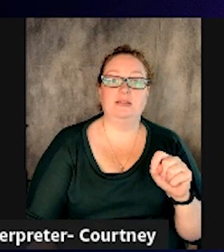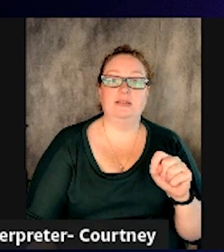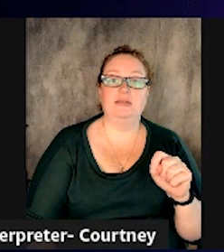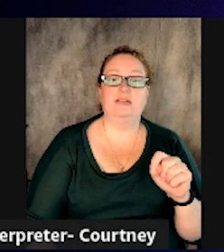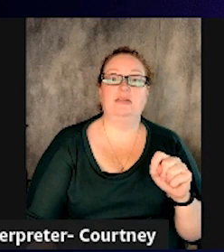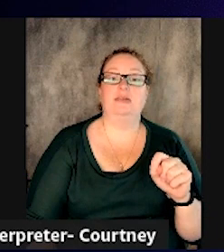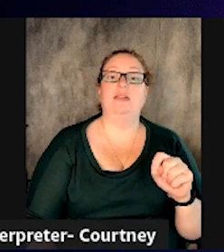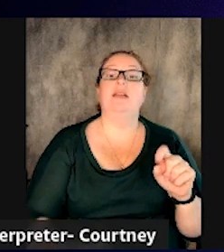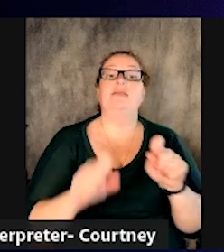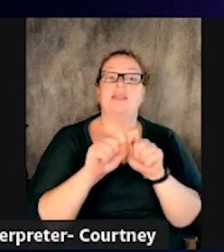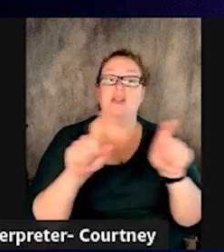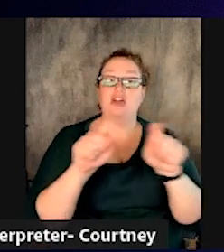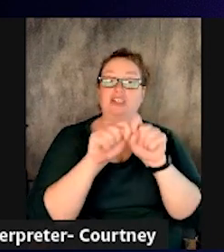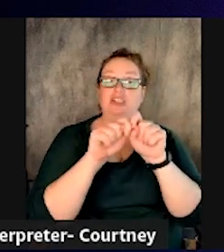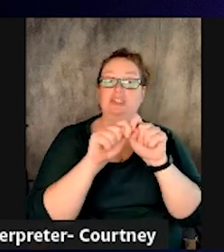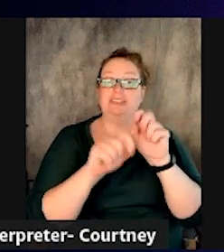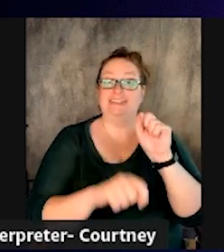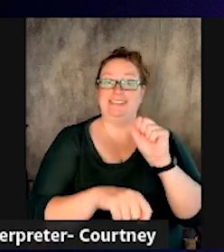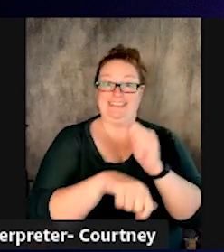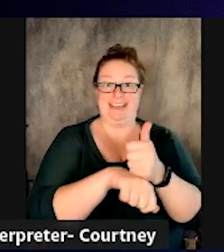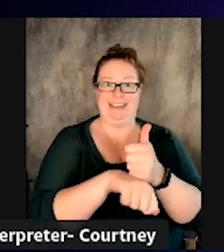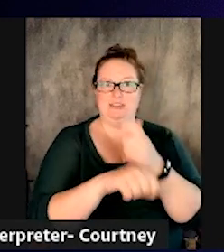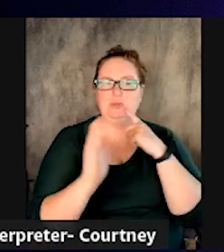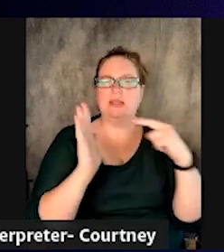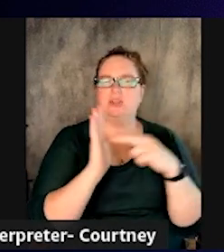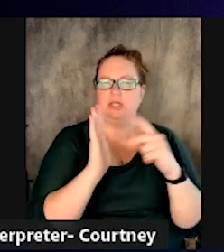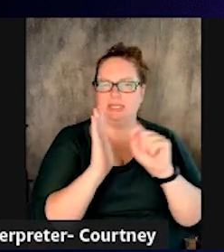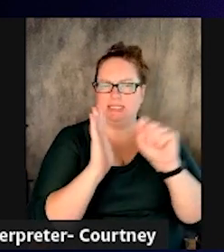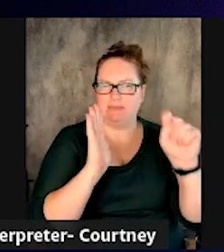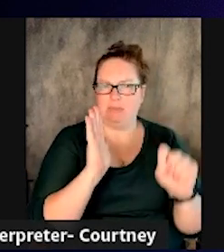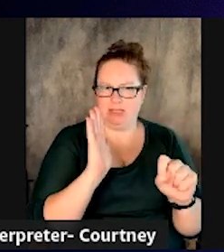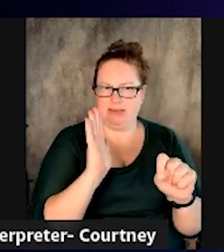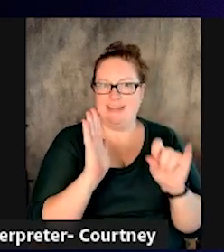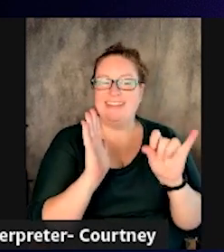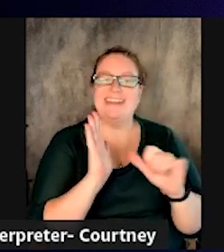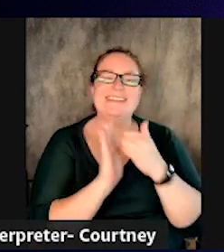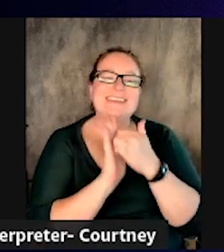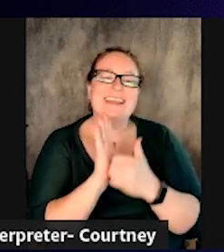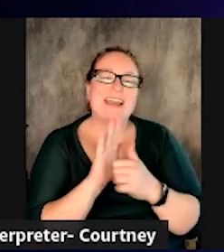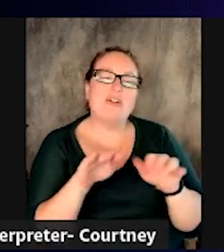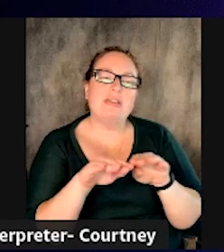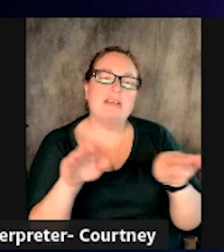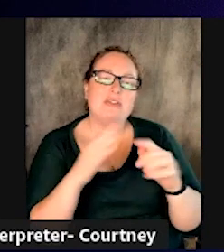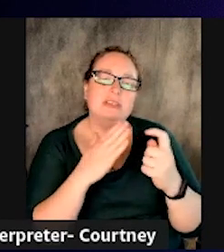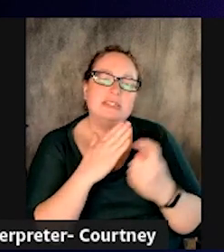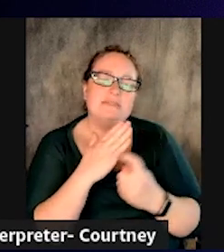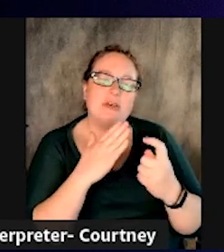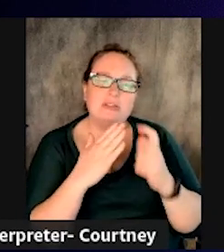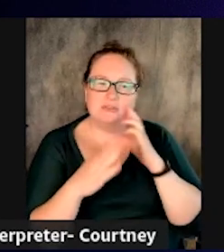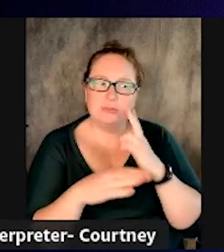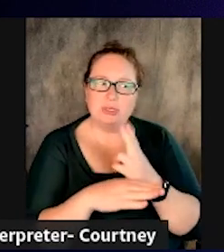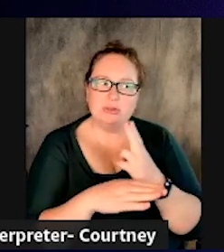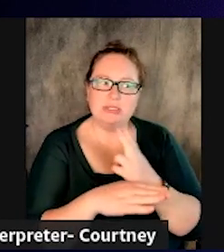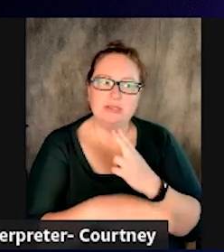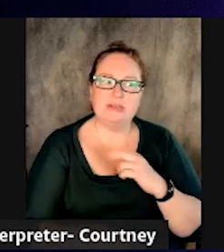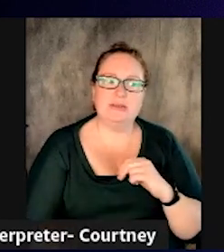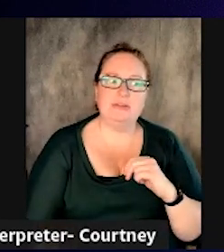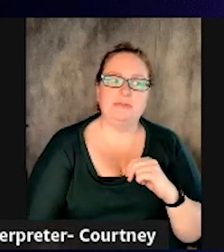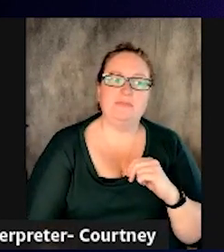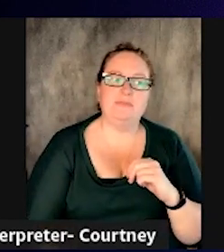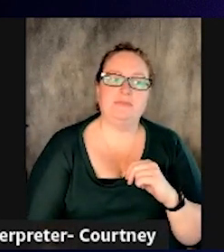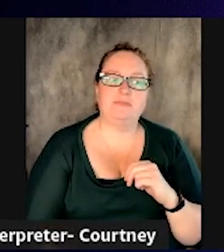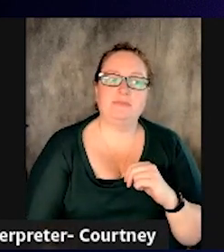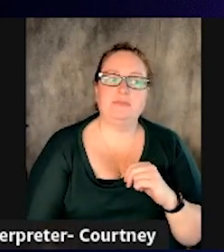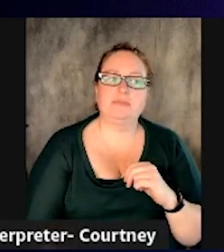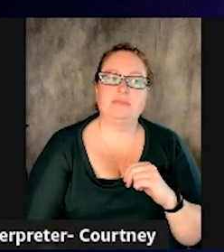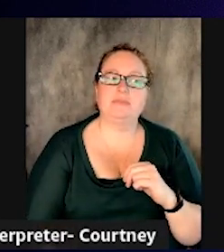I can look at my launch template. And again, these are my account level defaults to be used. For example,